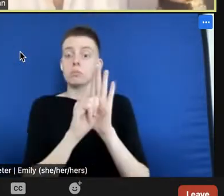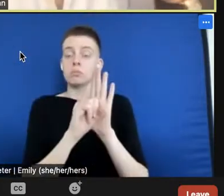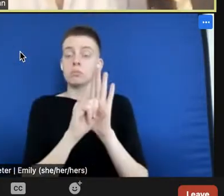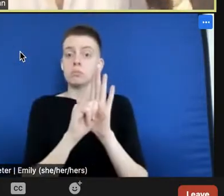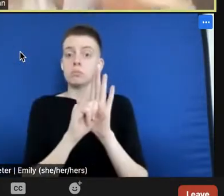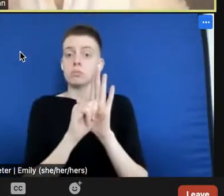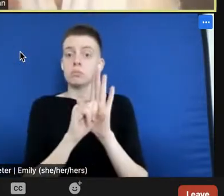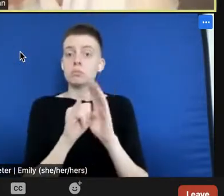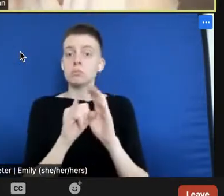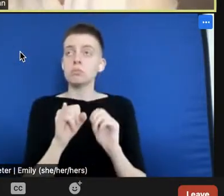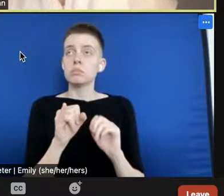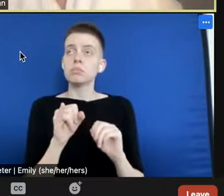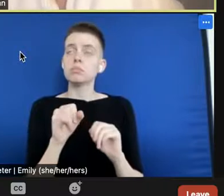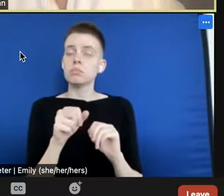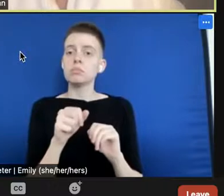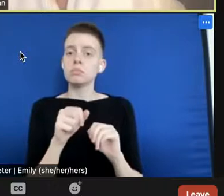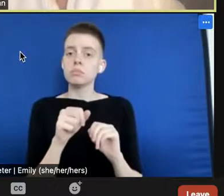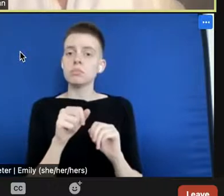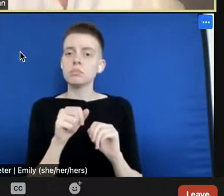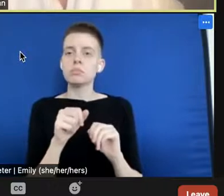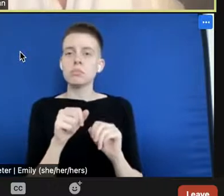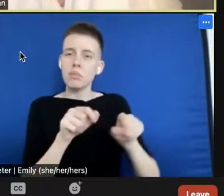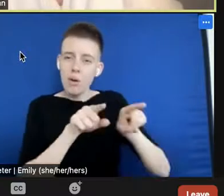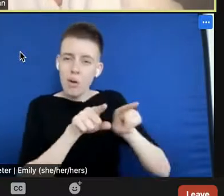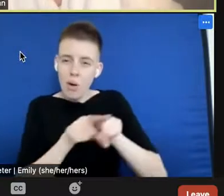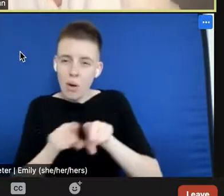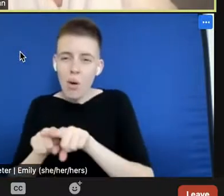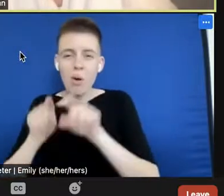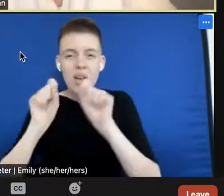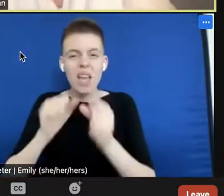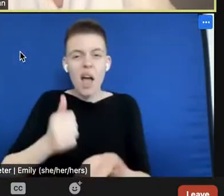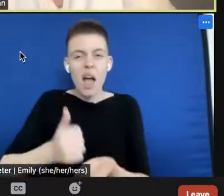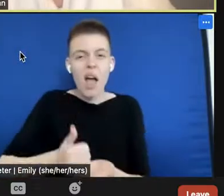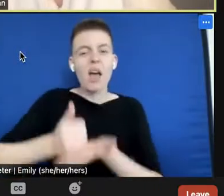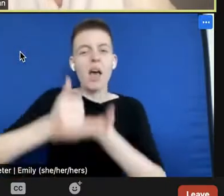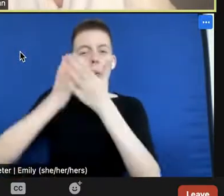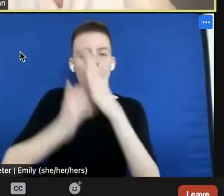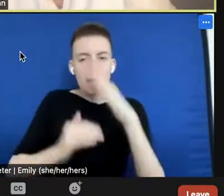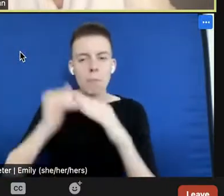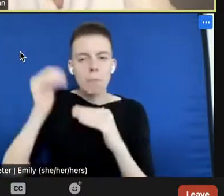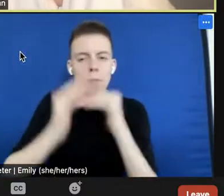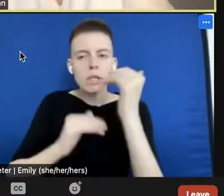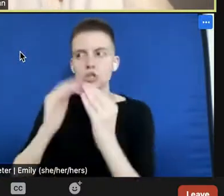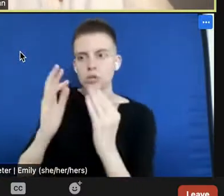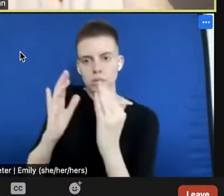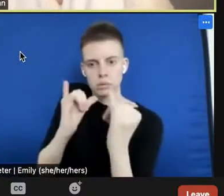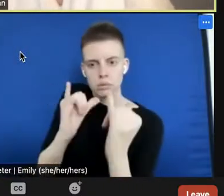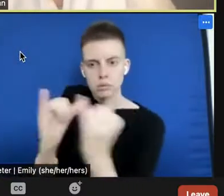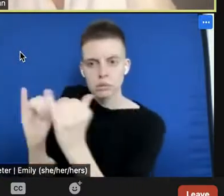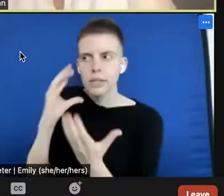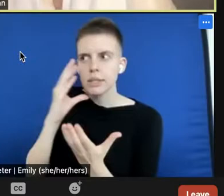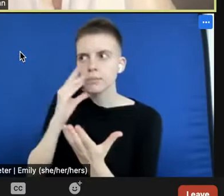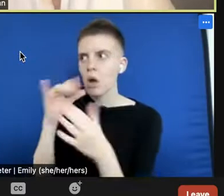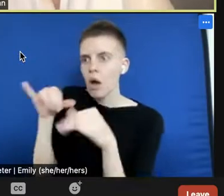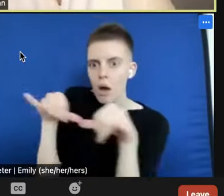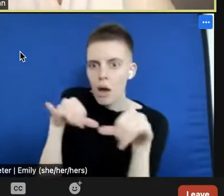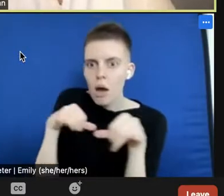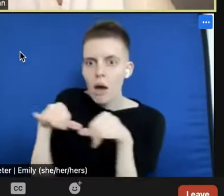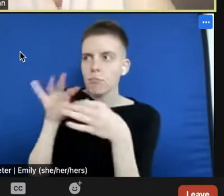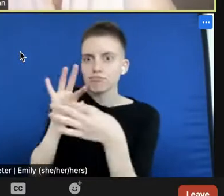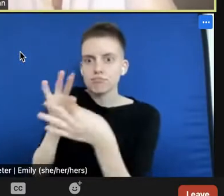but also can build into a much greater shared experience, much greater. So when I